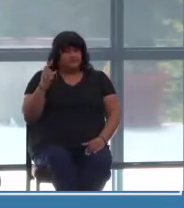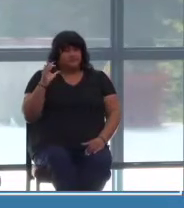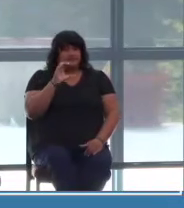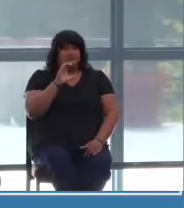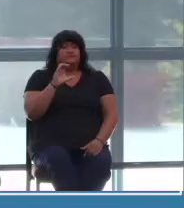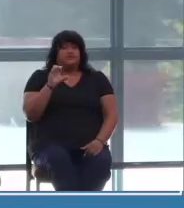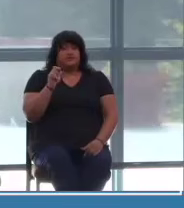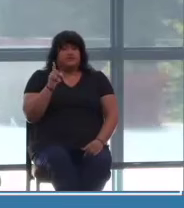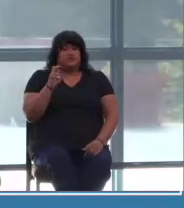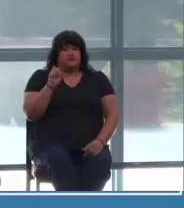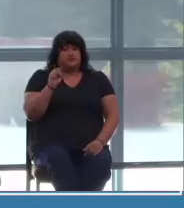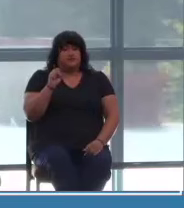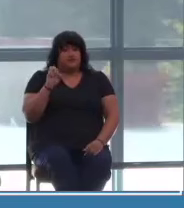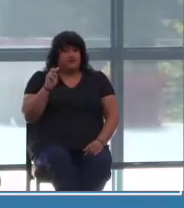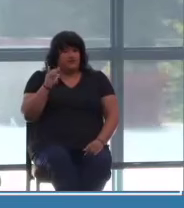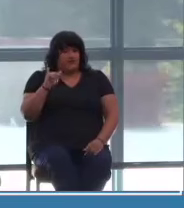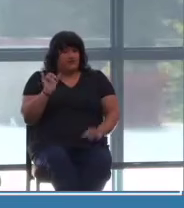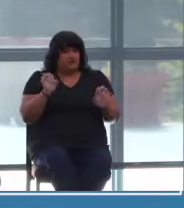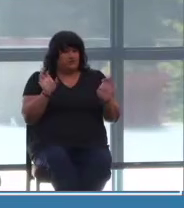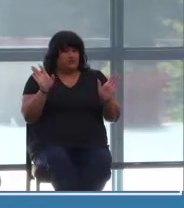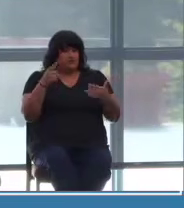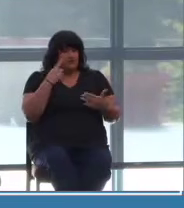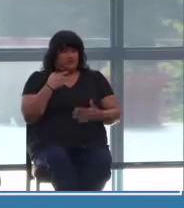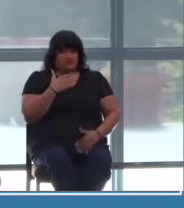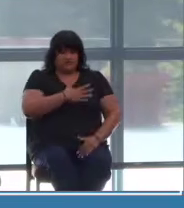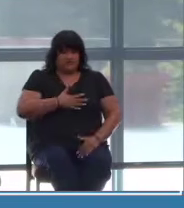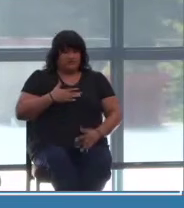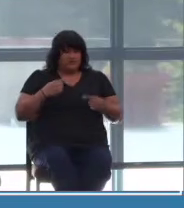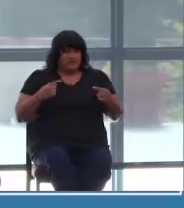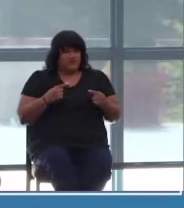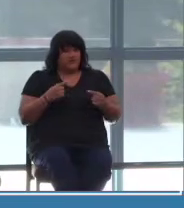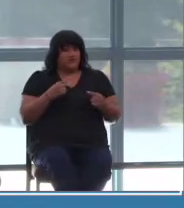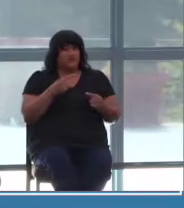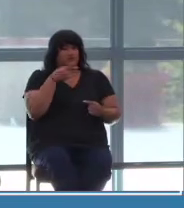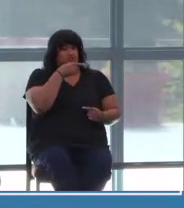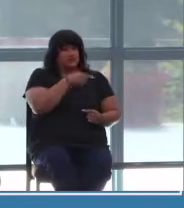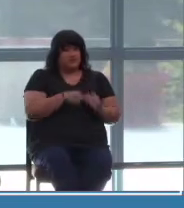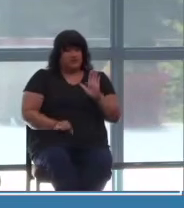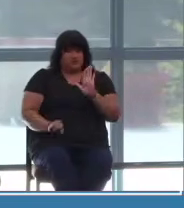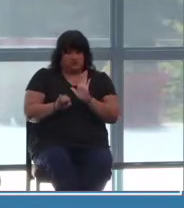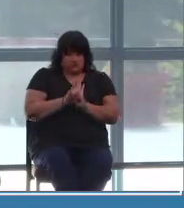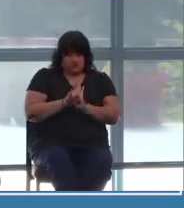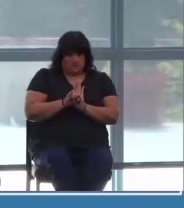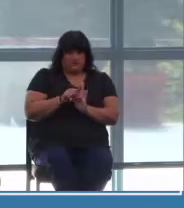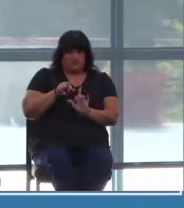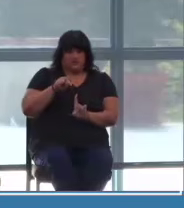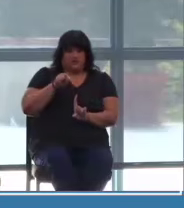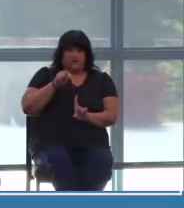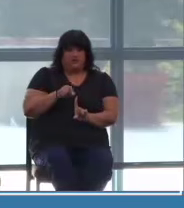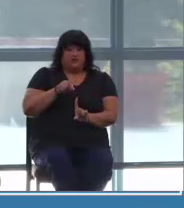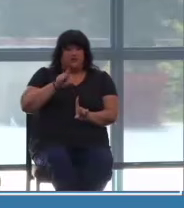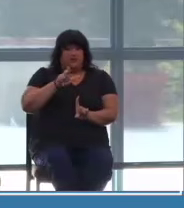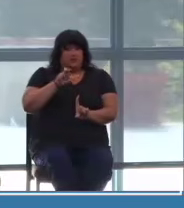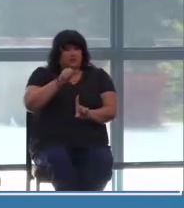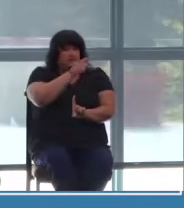emergency room for chest pain. And she found that that lupus patients,